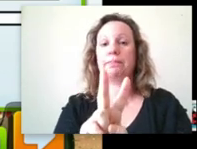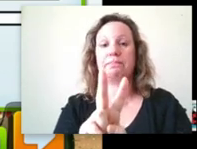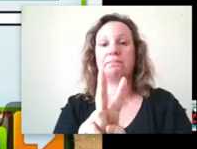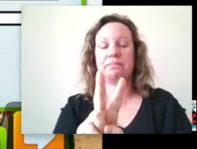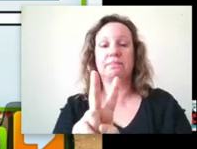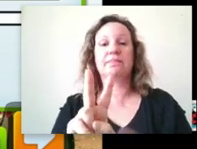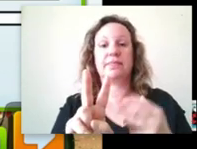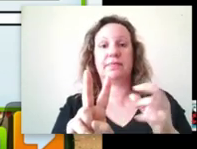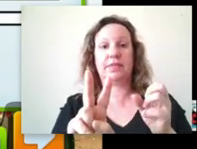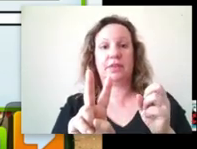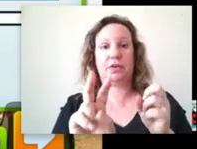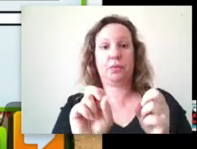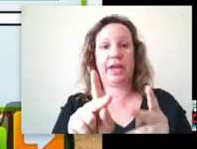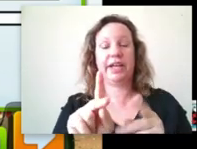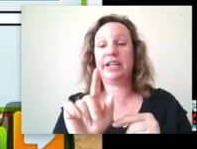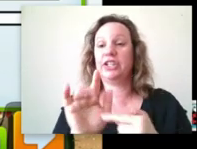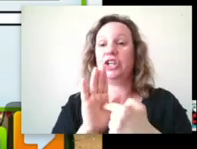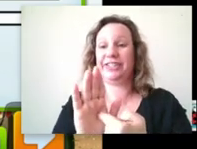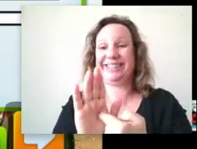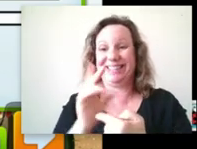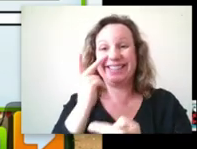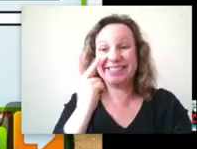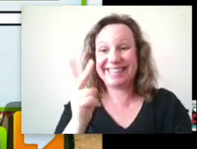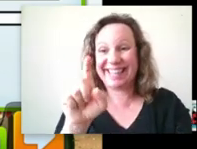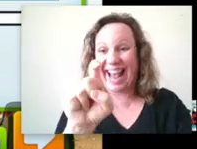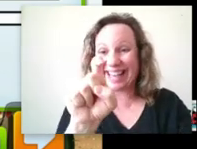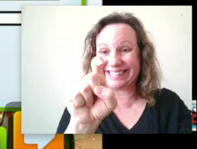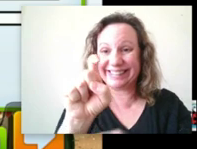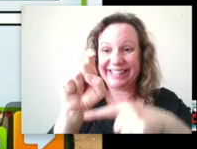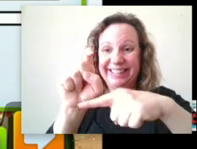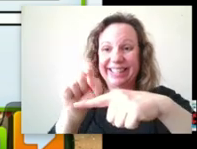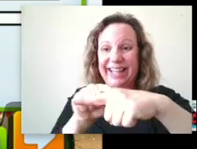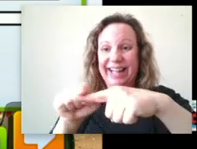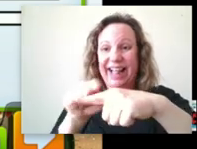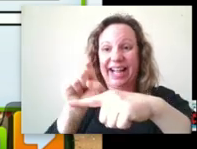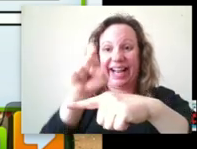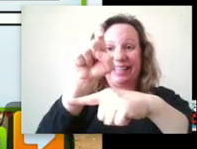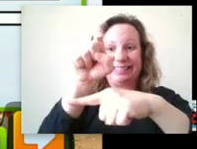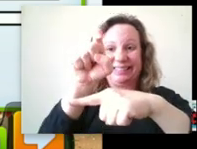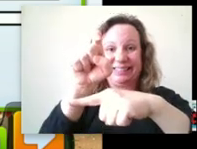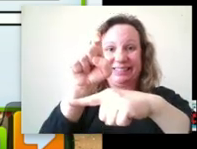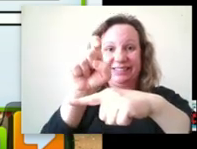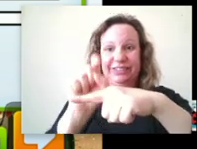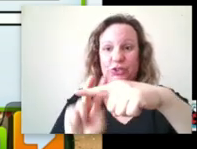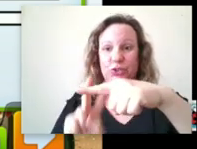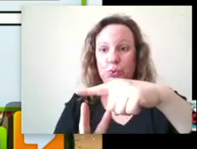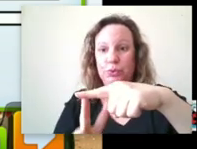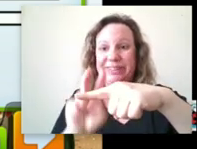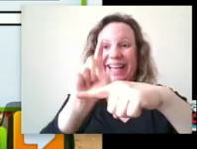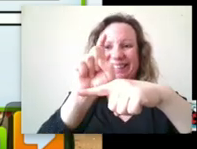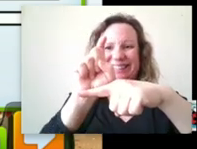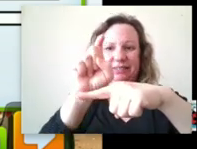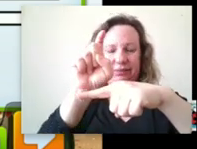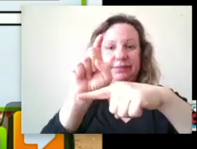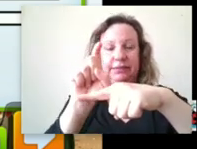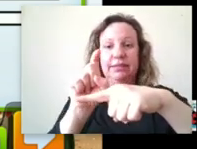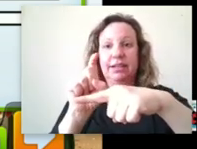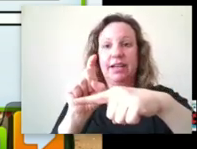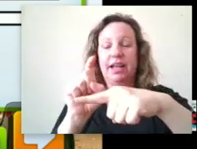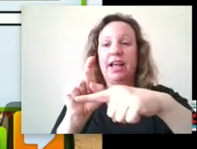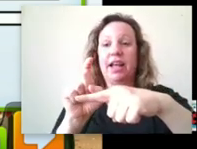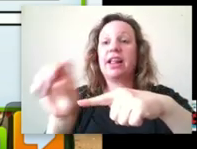with an X. Now measure the rest of the rectangles to the nearest half inch and record them